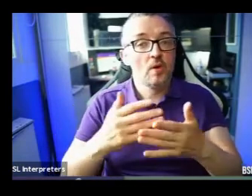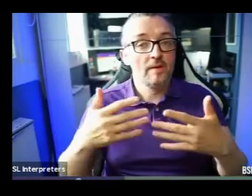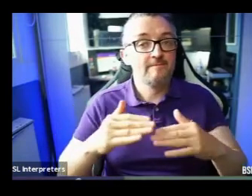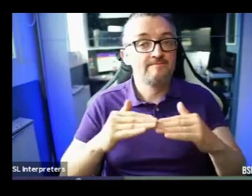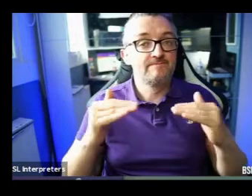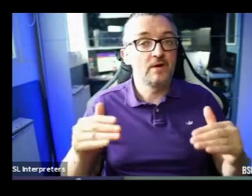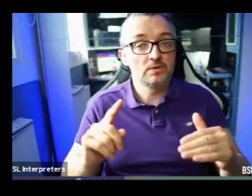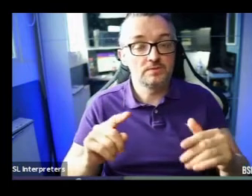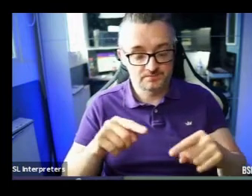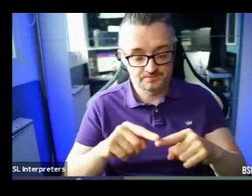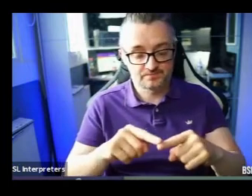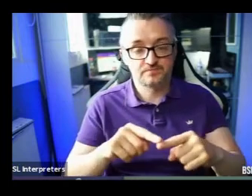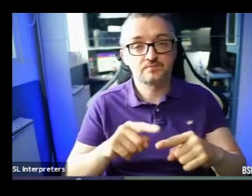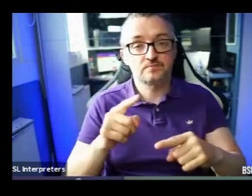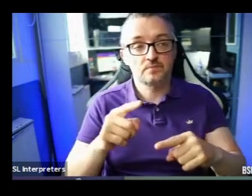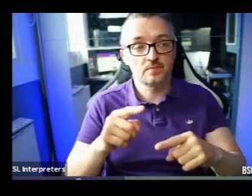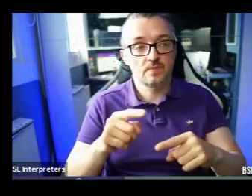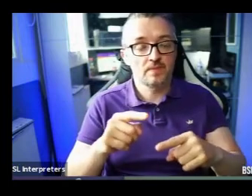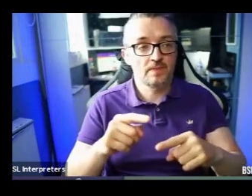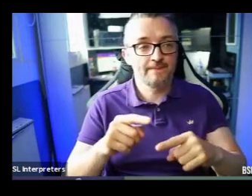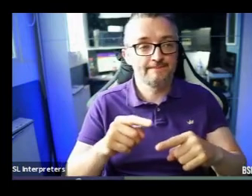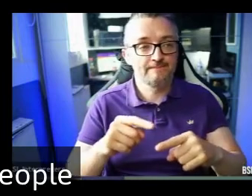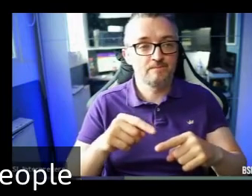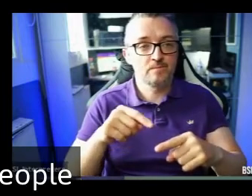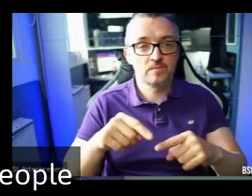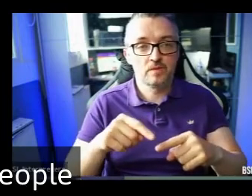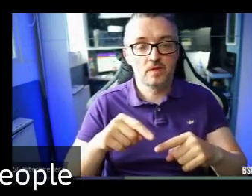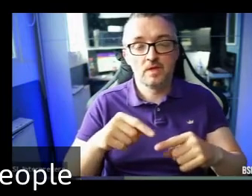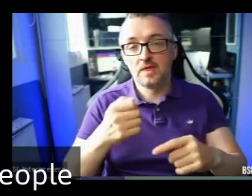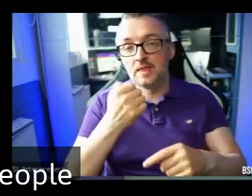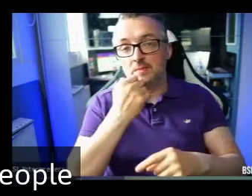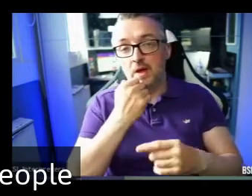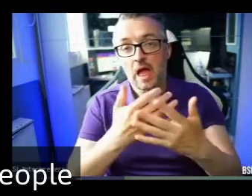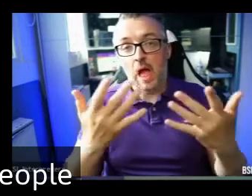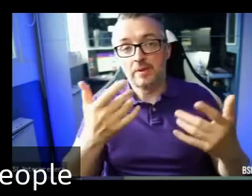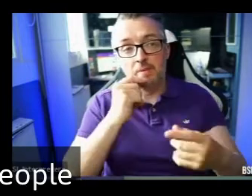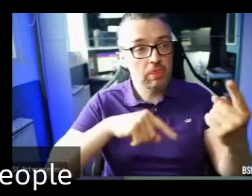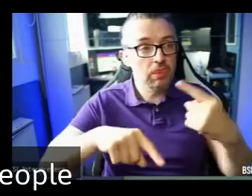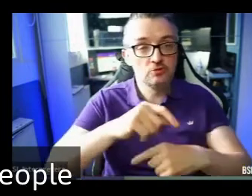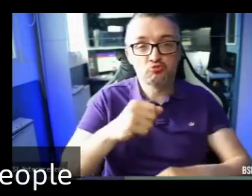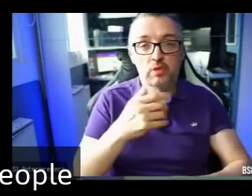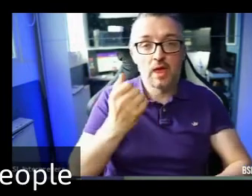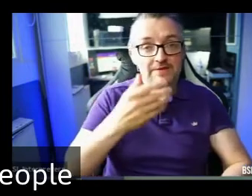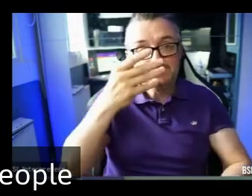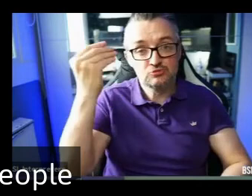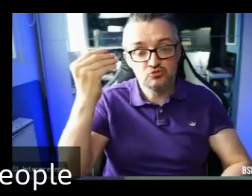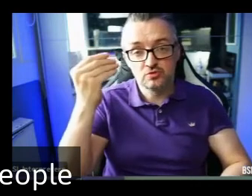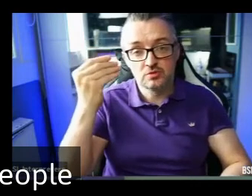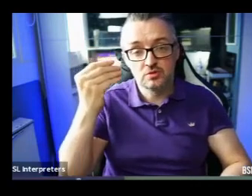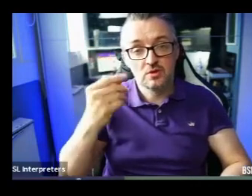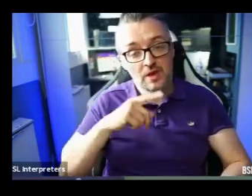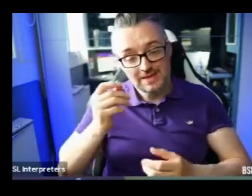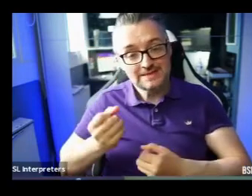say a condition with the size and the scale and the extent of the number of people living with dementia in